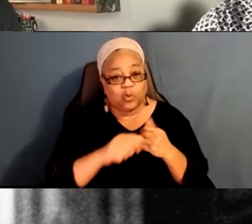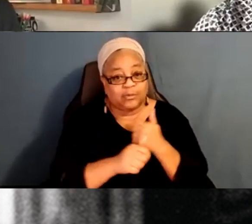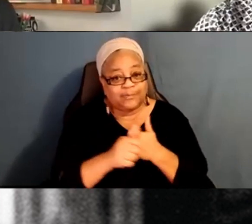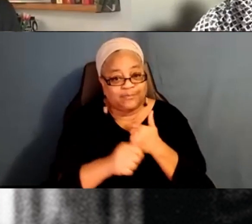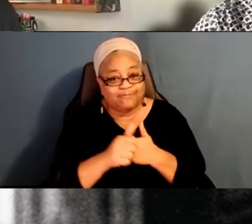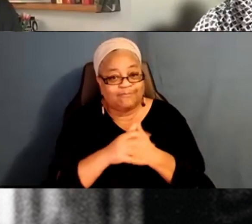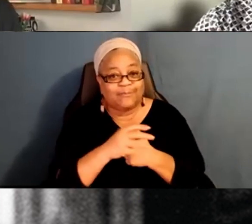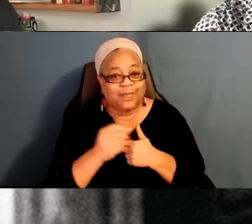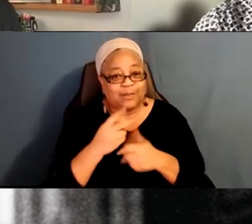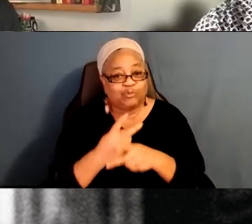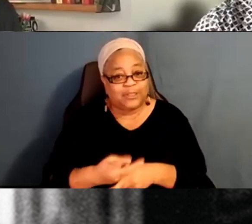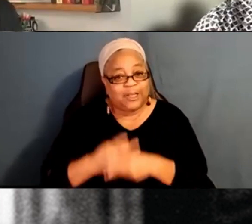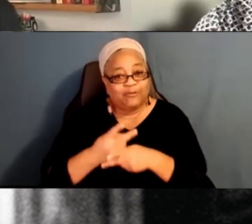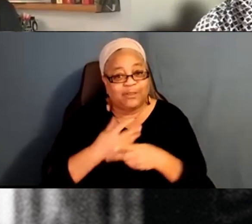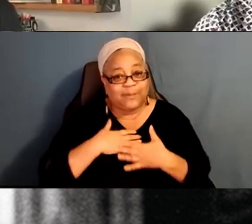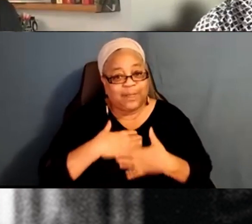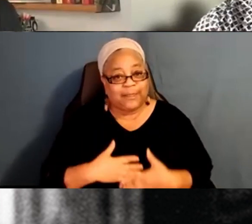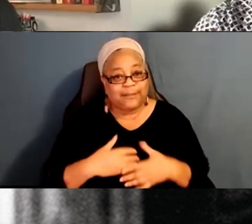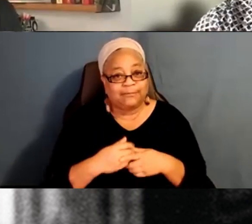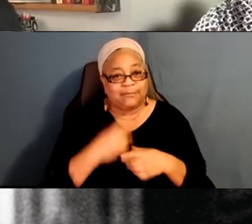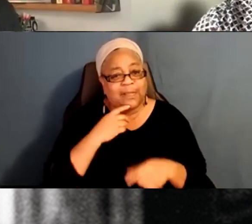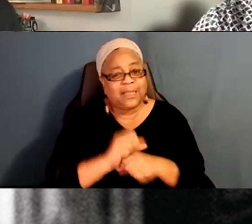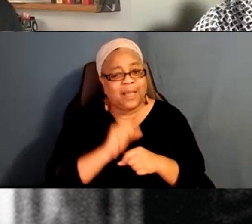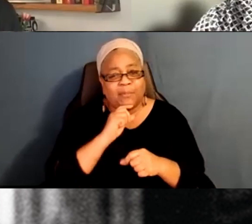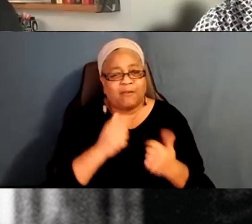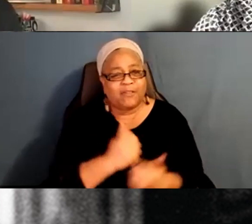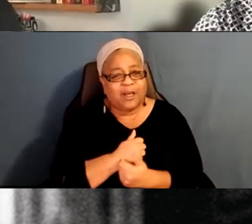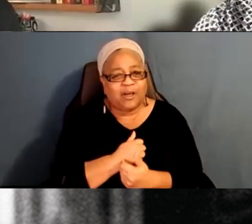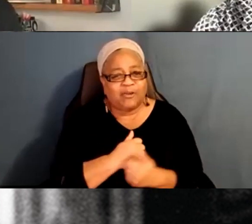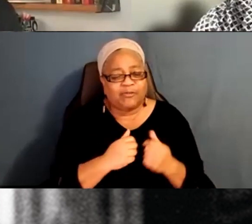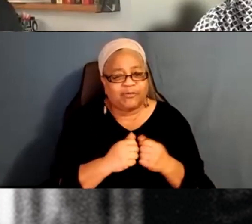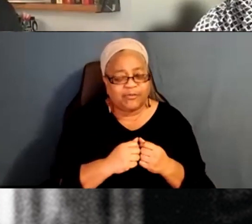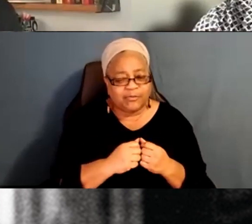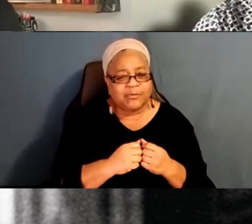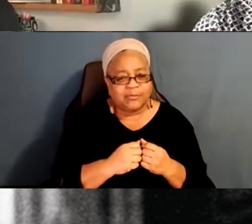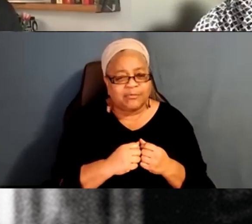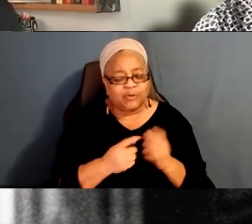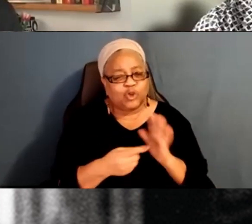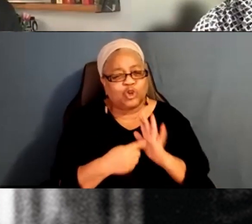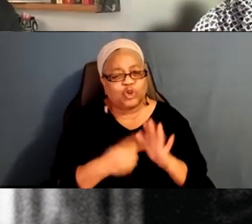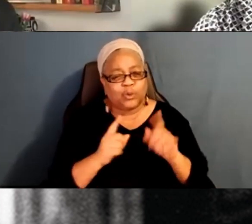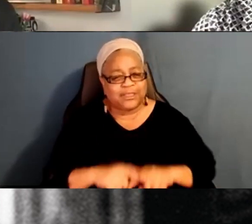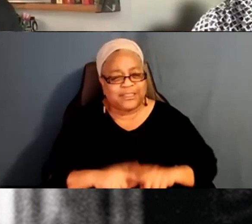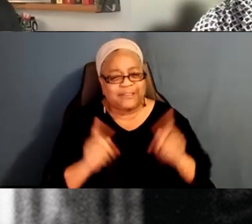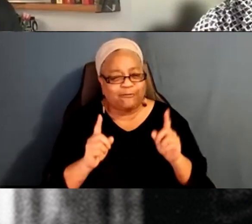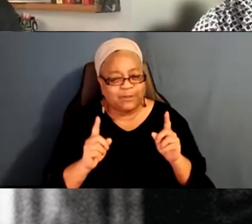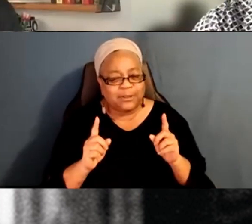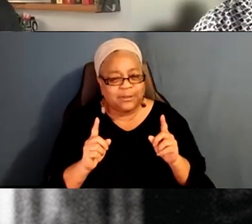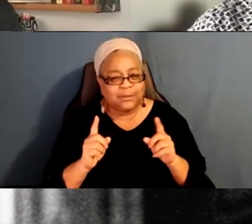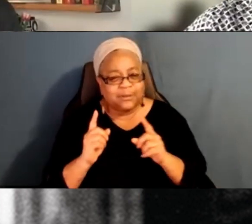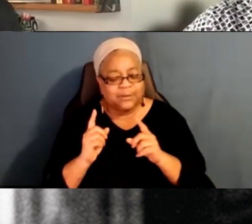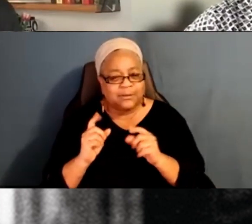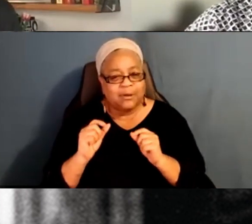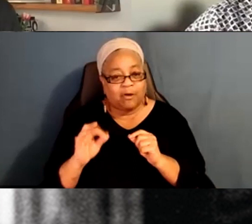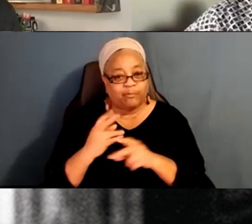precarious bodies nonetheless. It's a labor of love required to feel across different precarity, implication, and suffering." And so I